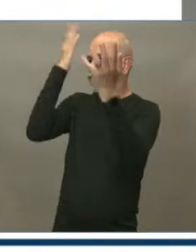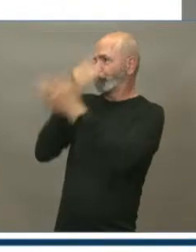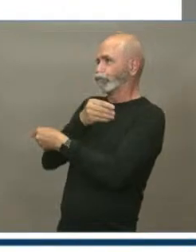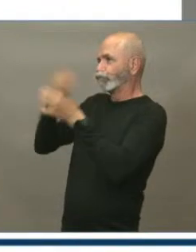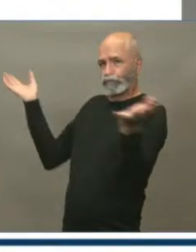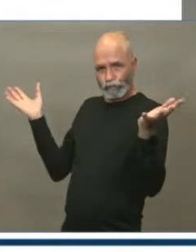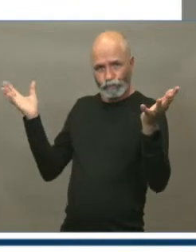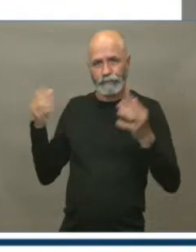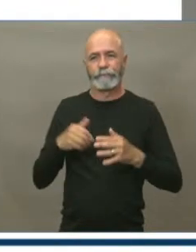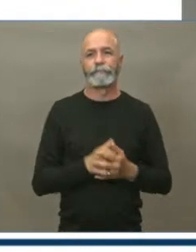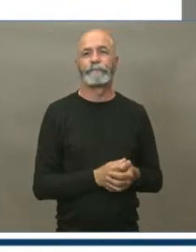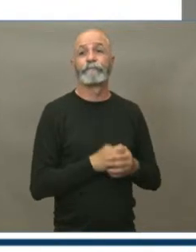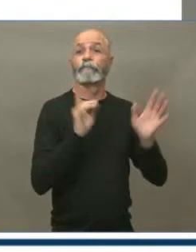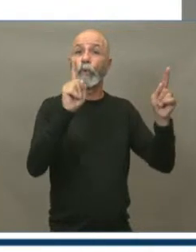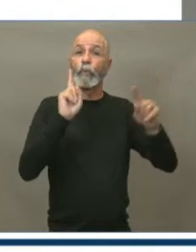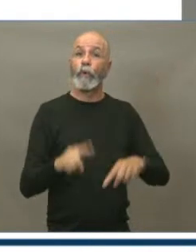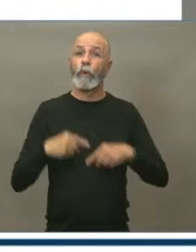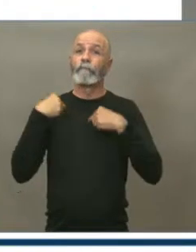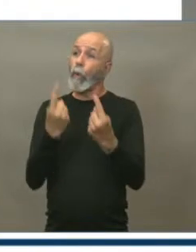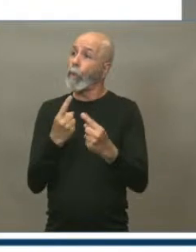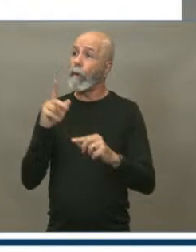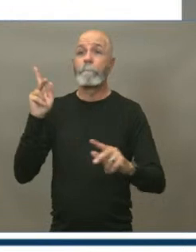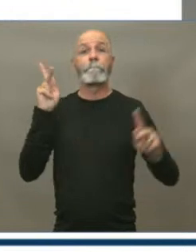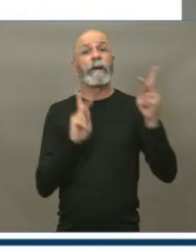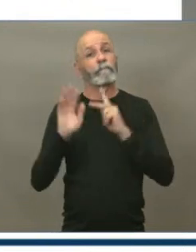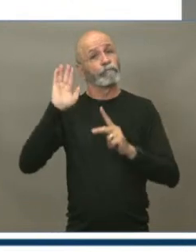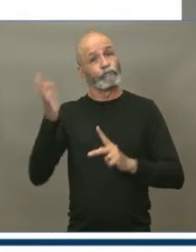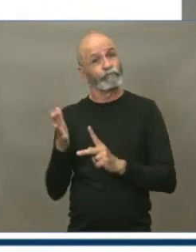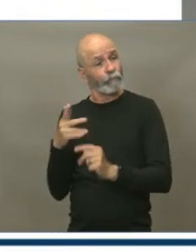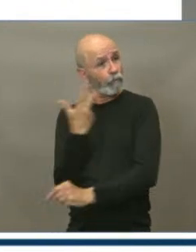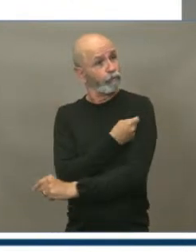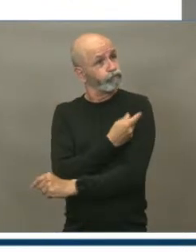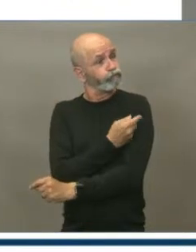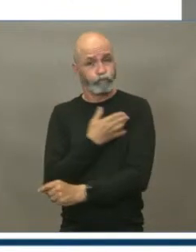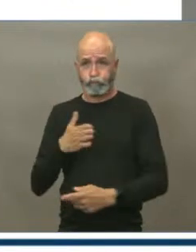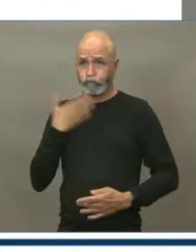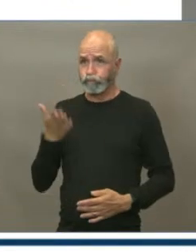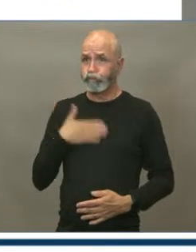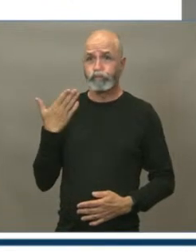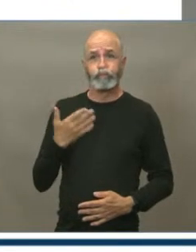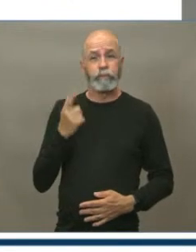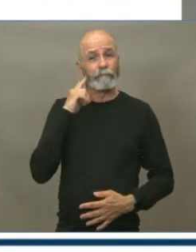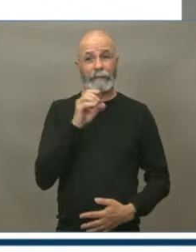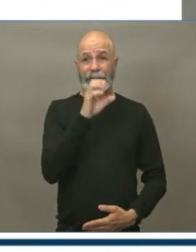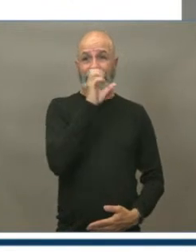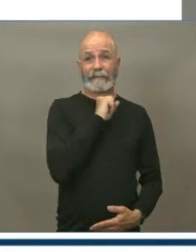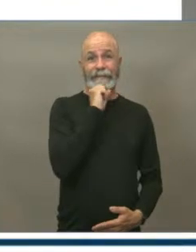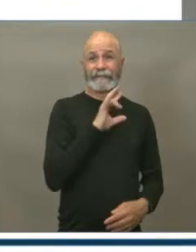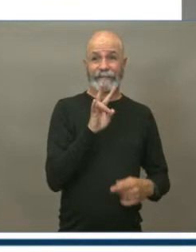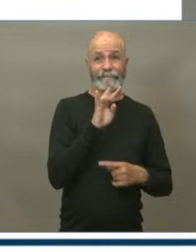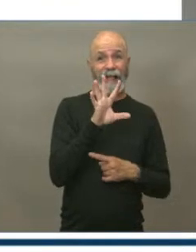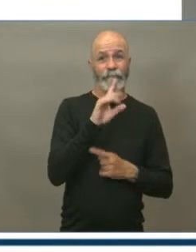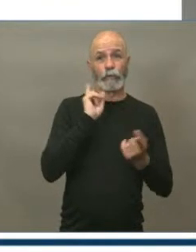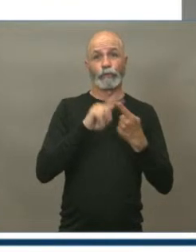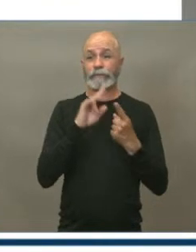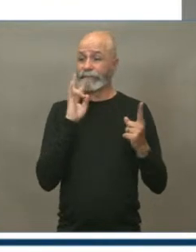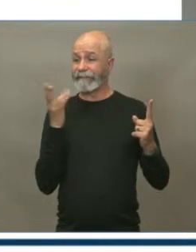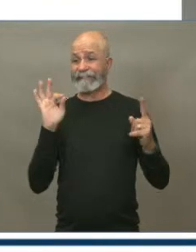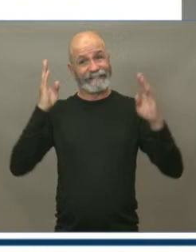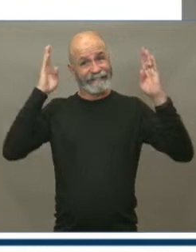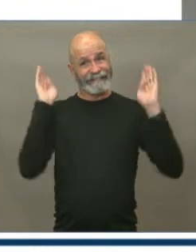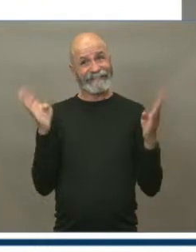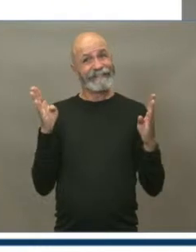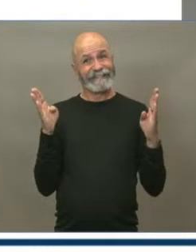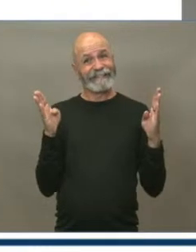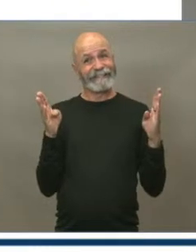our vaccination. 96% of our 75 to 79-year-olds are vaccinated.